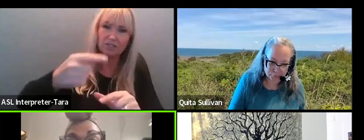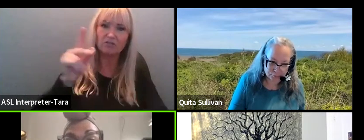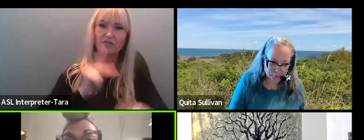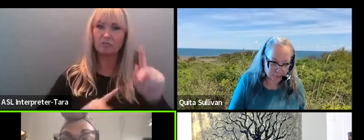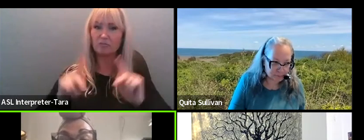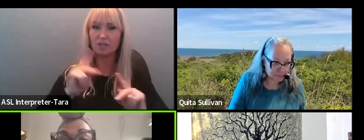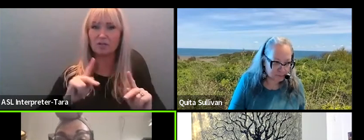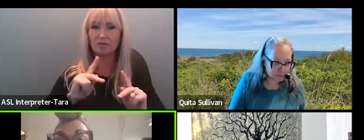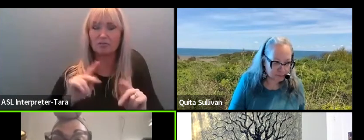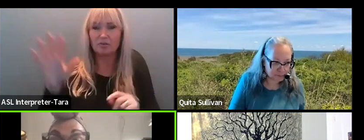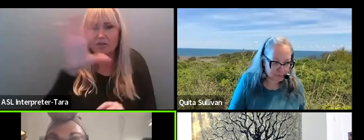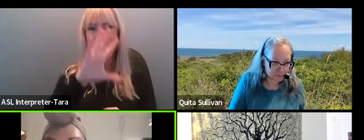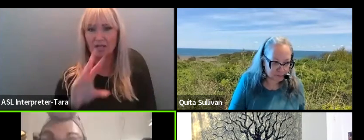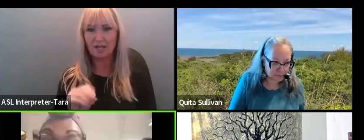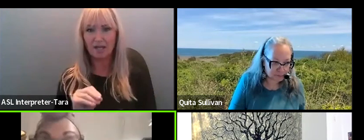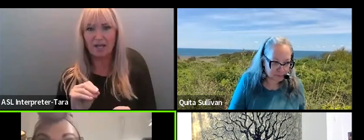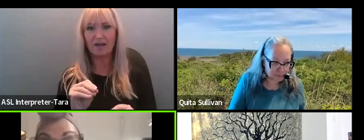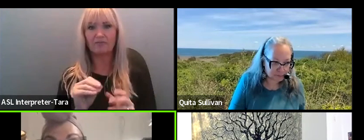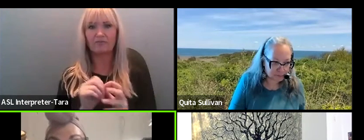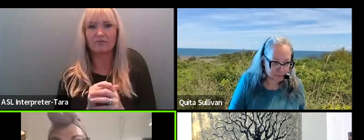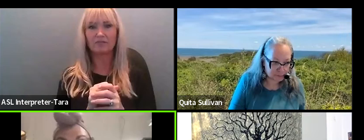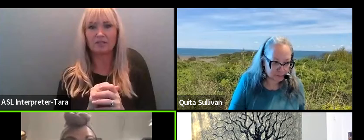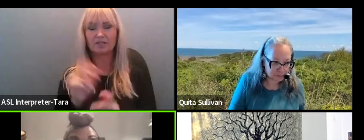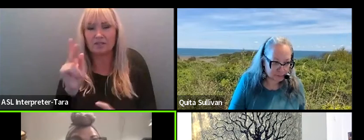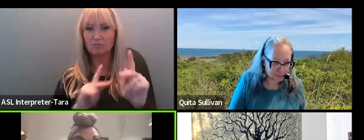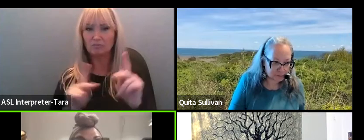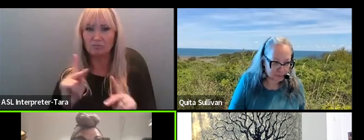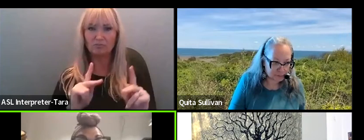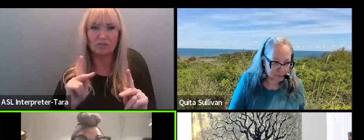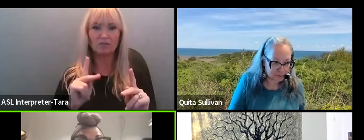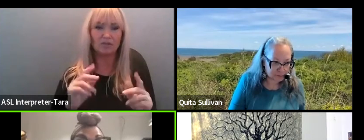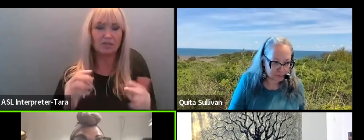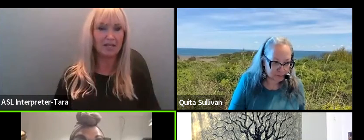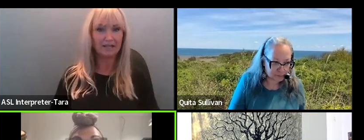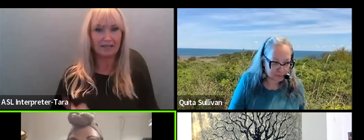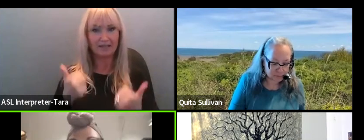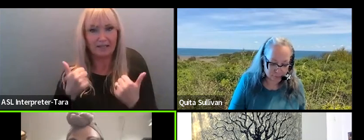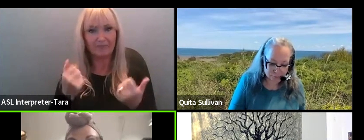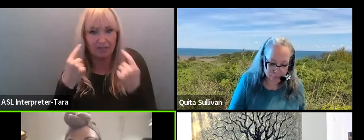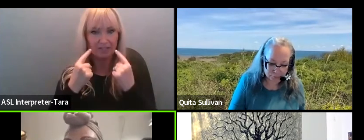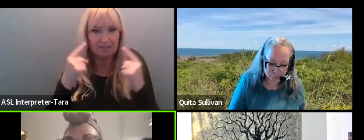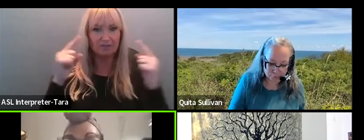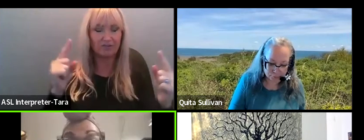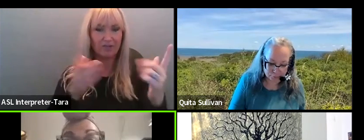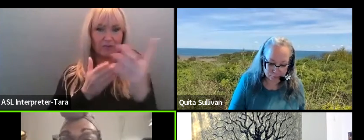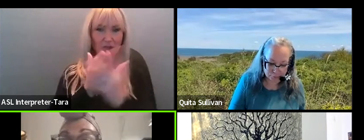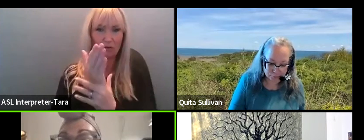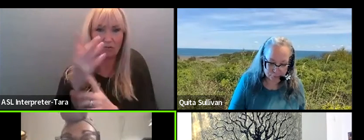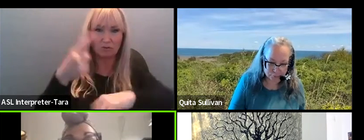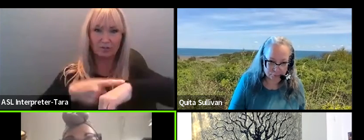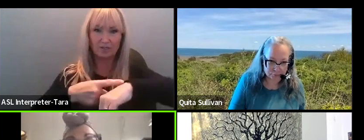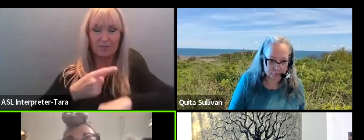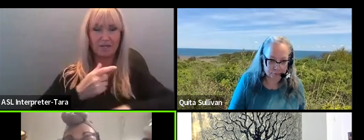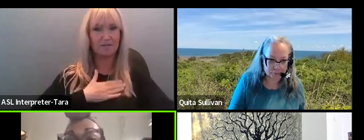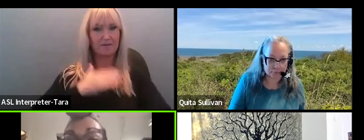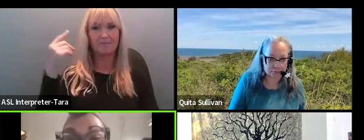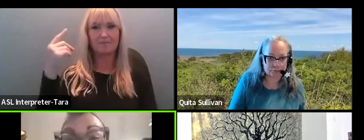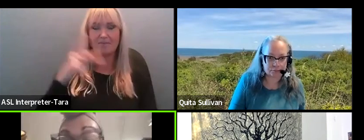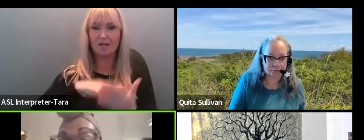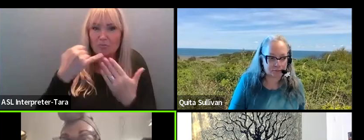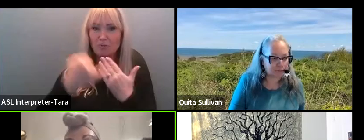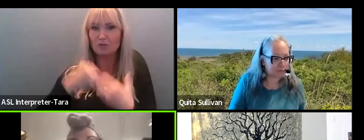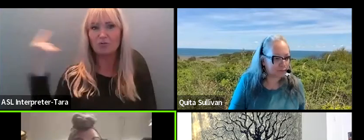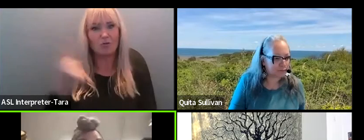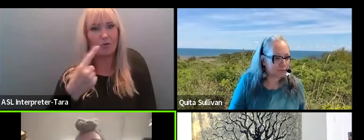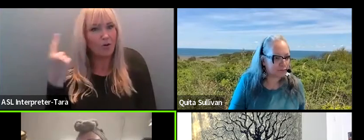the African diaspora surviving and thriving throughout time. And my projects have always been experimental, have always been